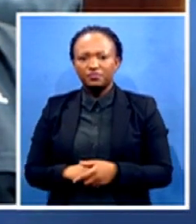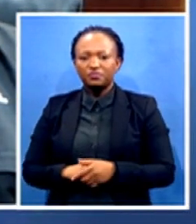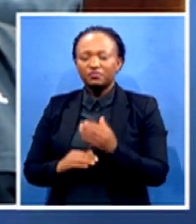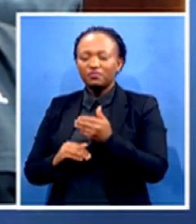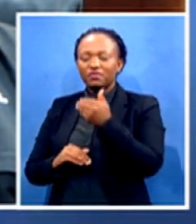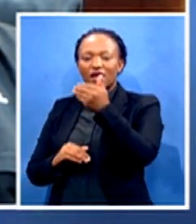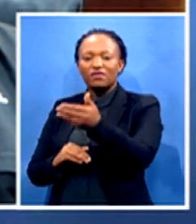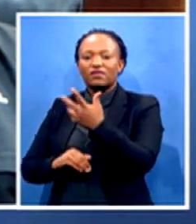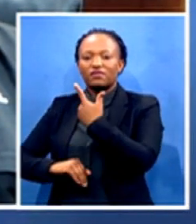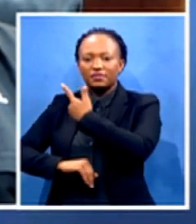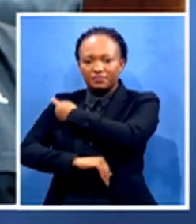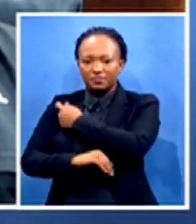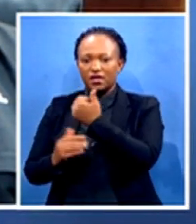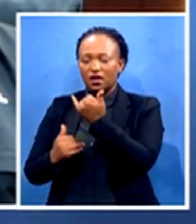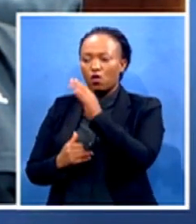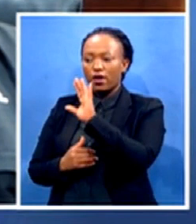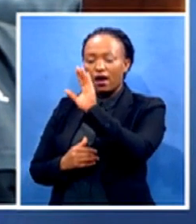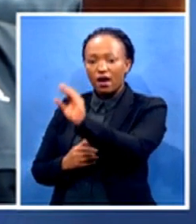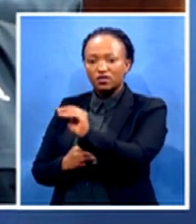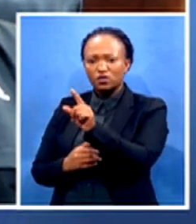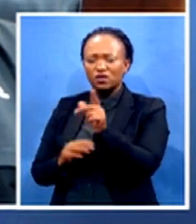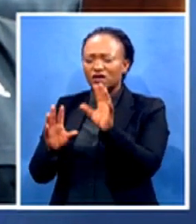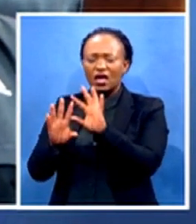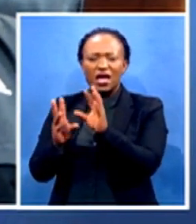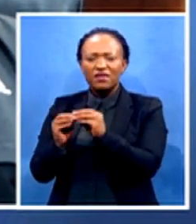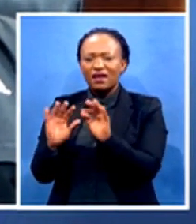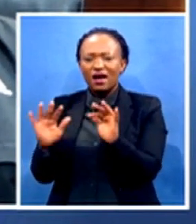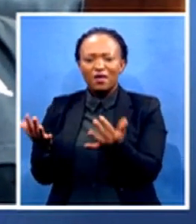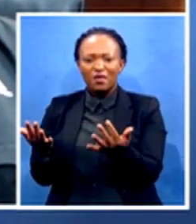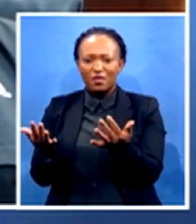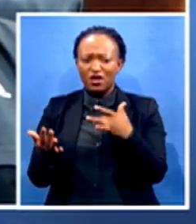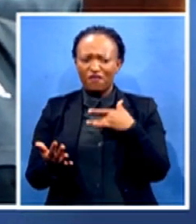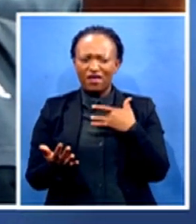how did that go? What did it feel like? Or was it a non-moment, really?